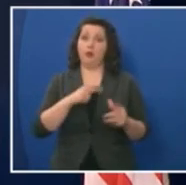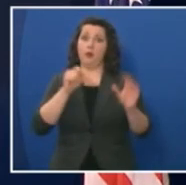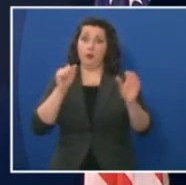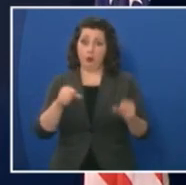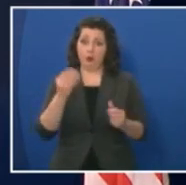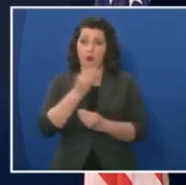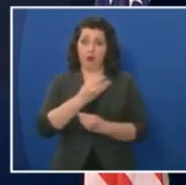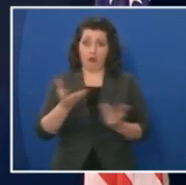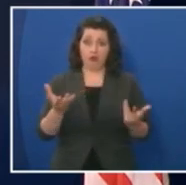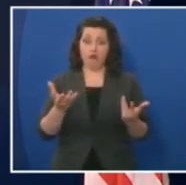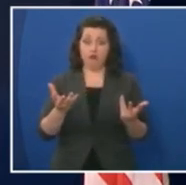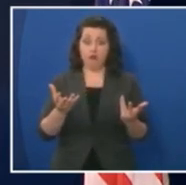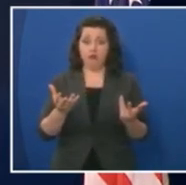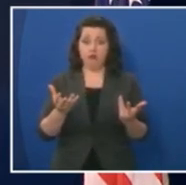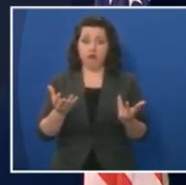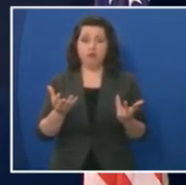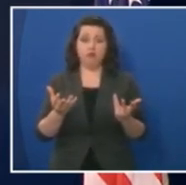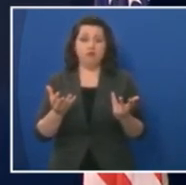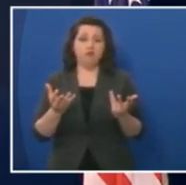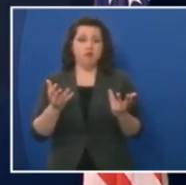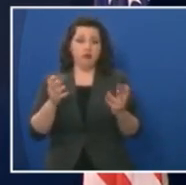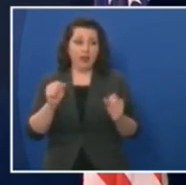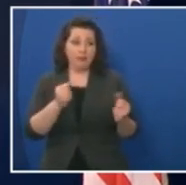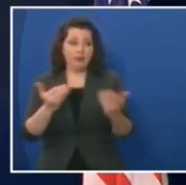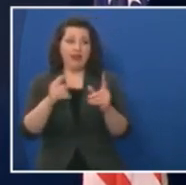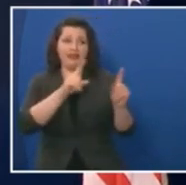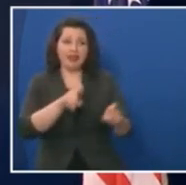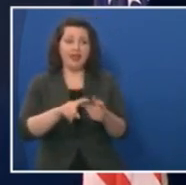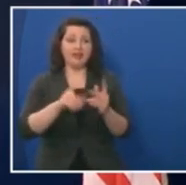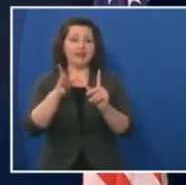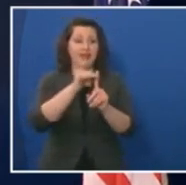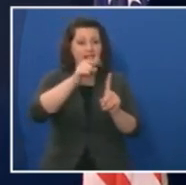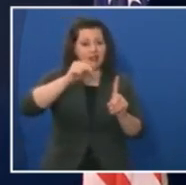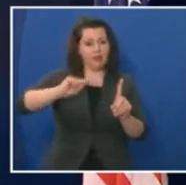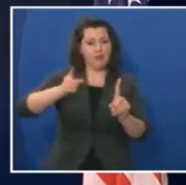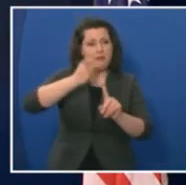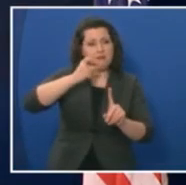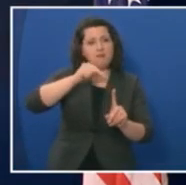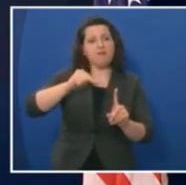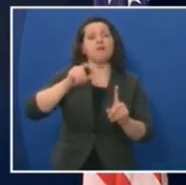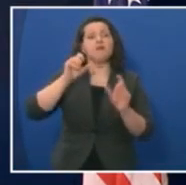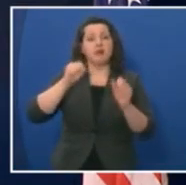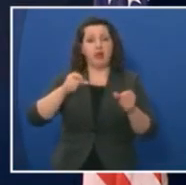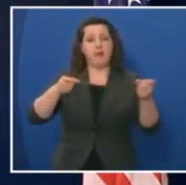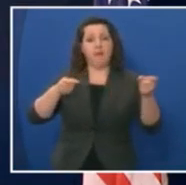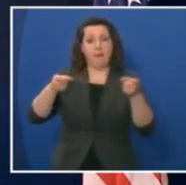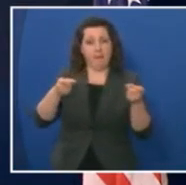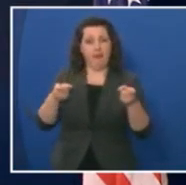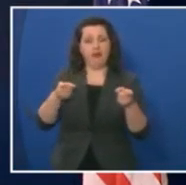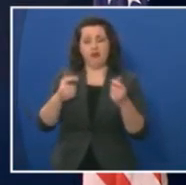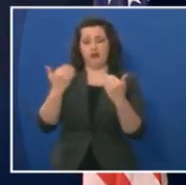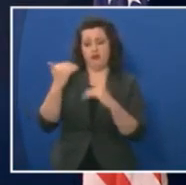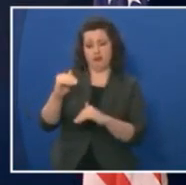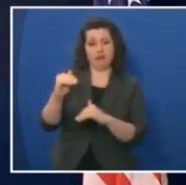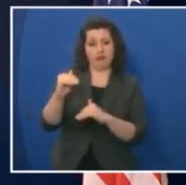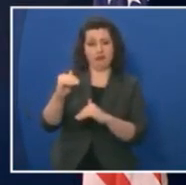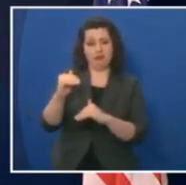board to provide testing and case investigation to Iowans so that we can manage and contain the